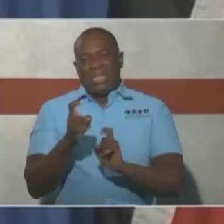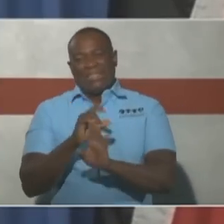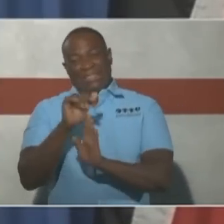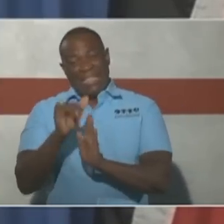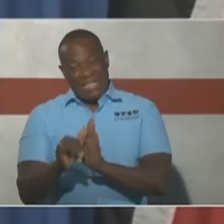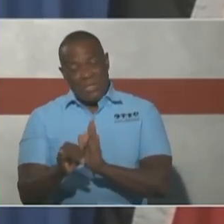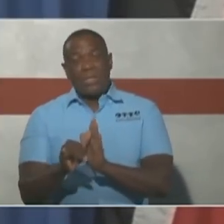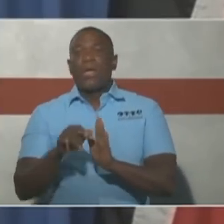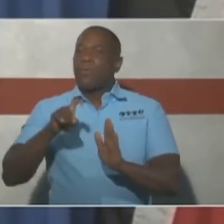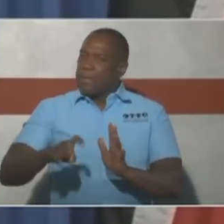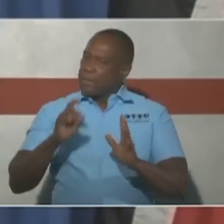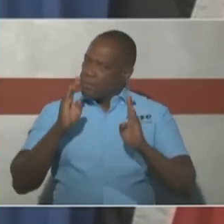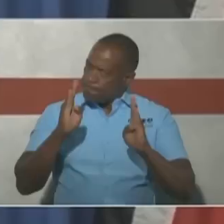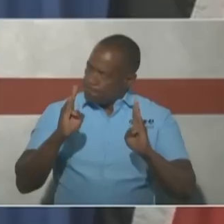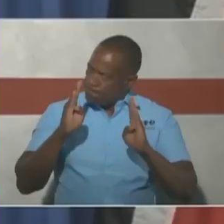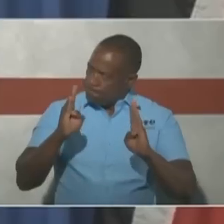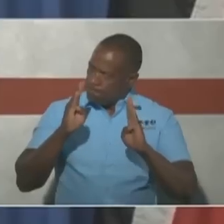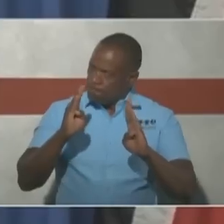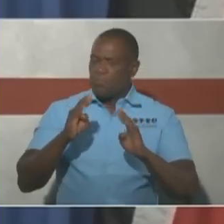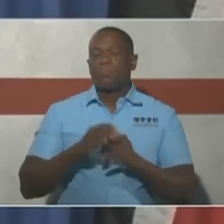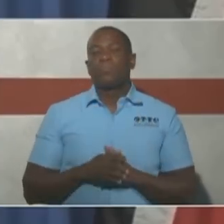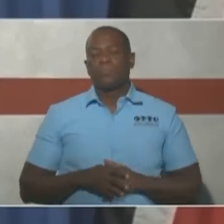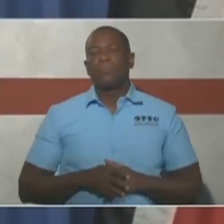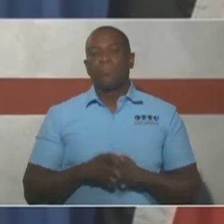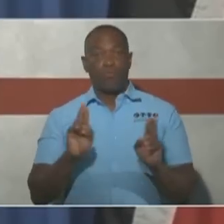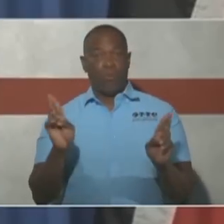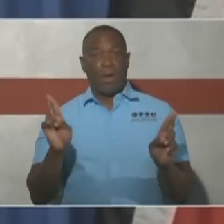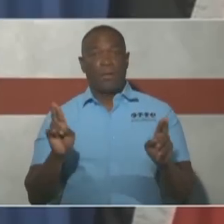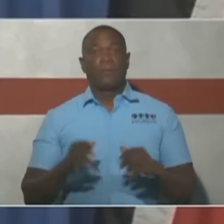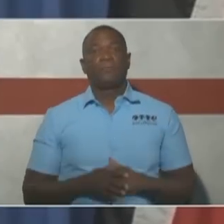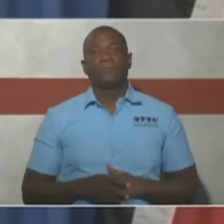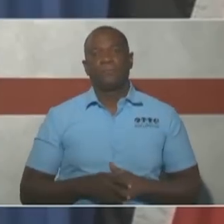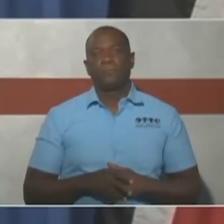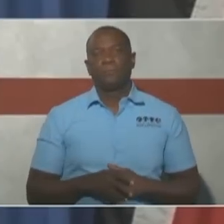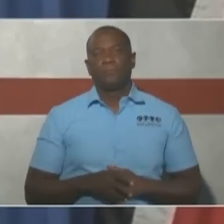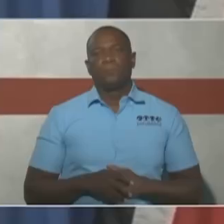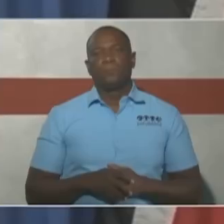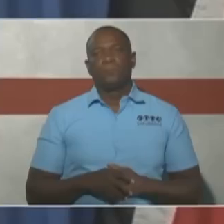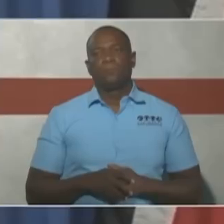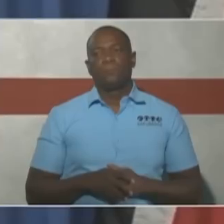pay attention. And this morning I've called the population to this